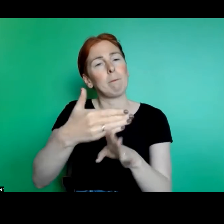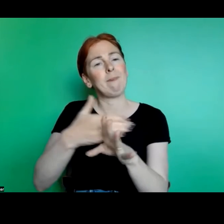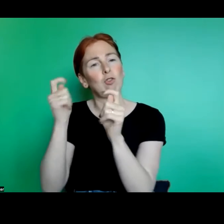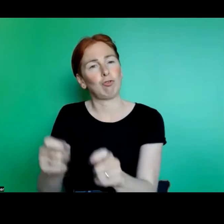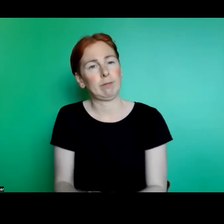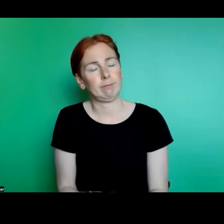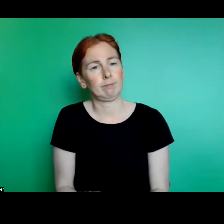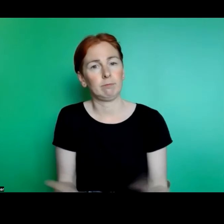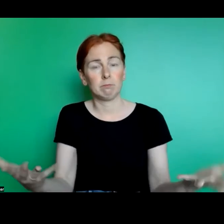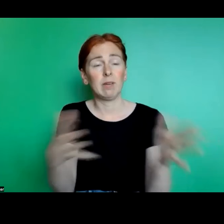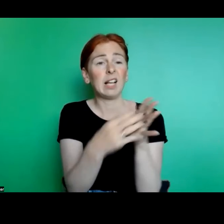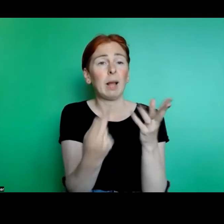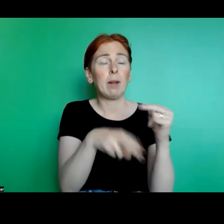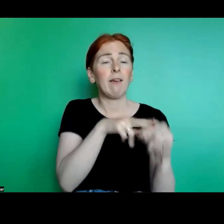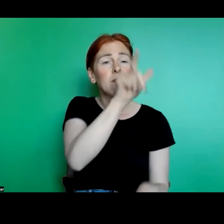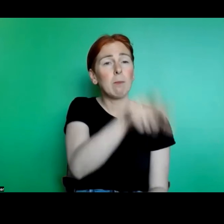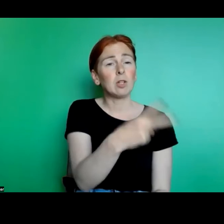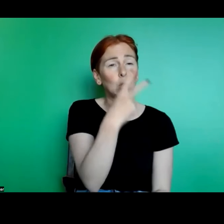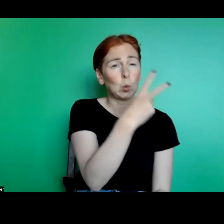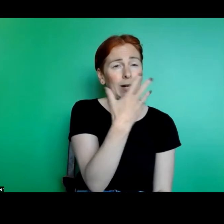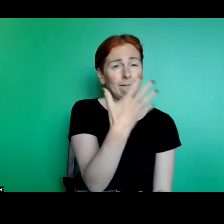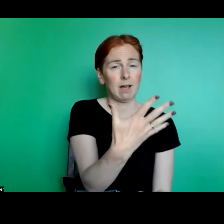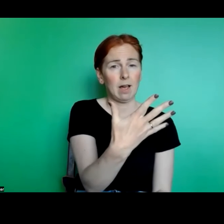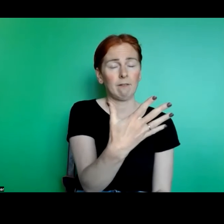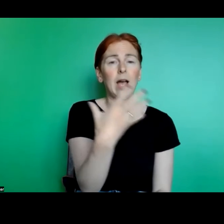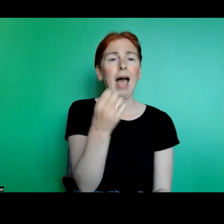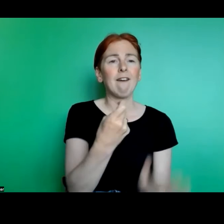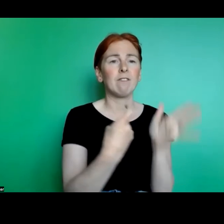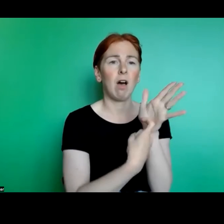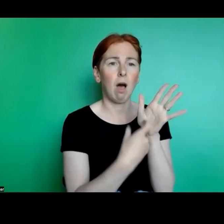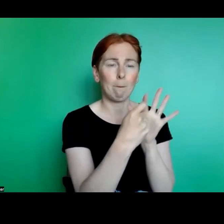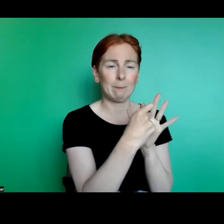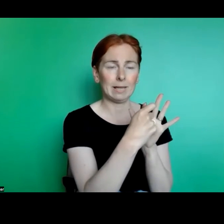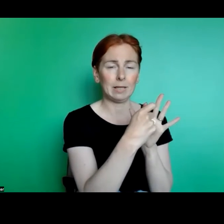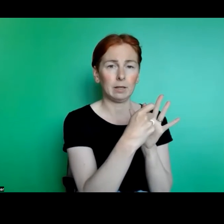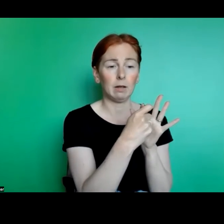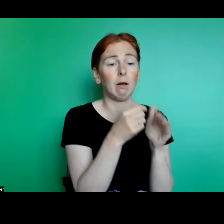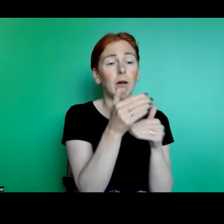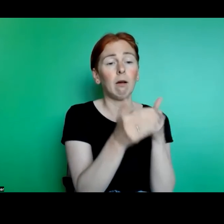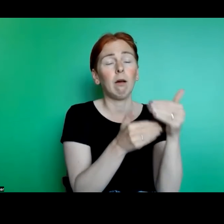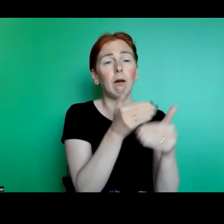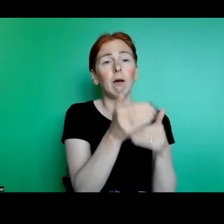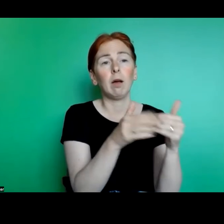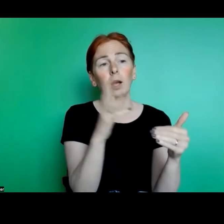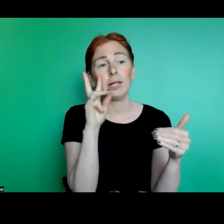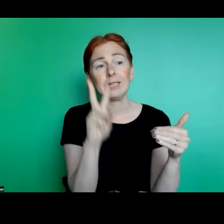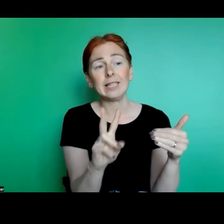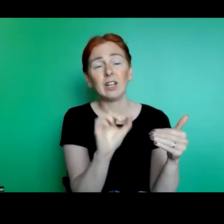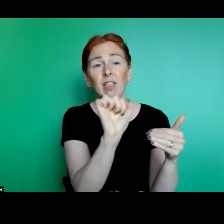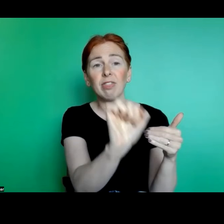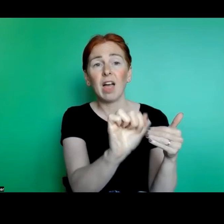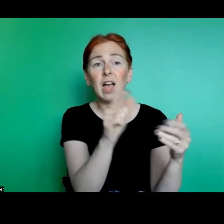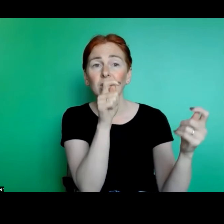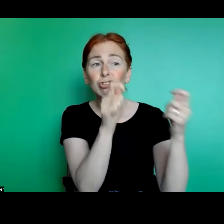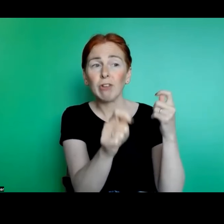may be able to say, based on the genetic change that they have, that actually they're not likely to experience much significant degeneration from